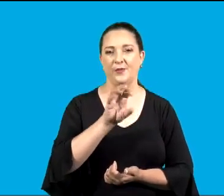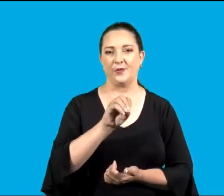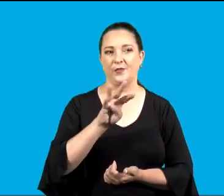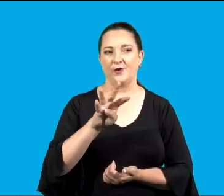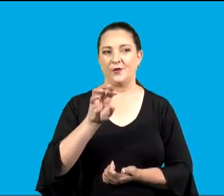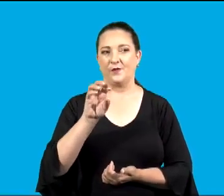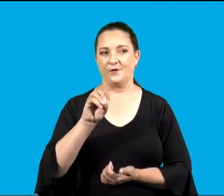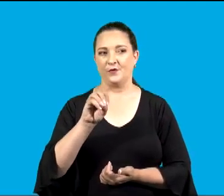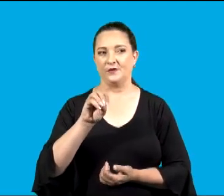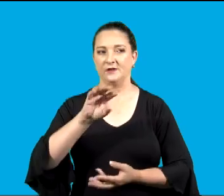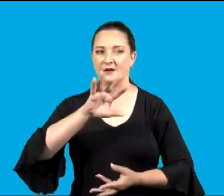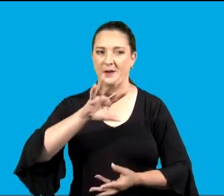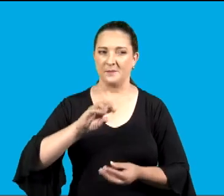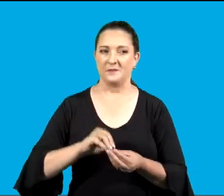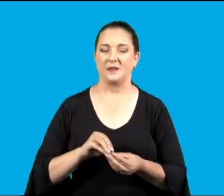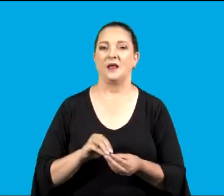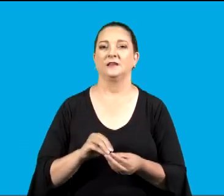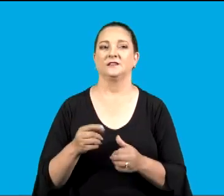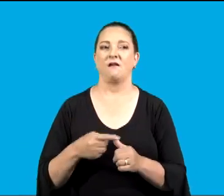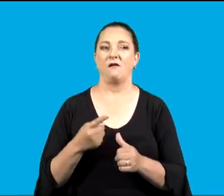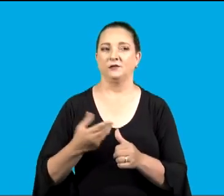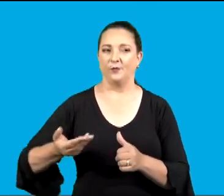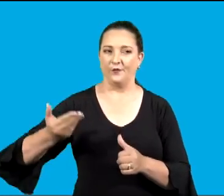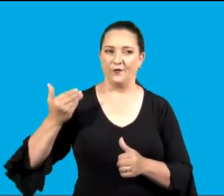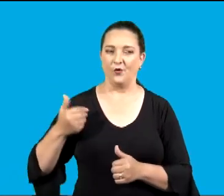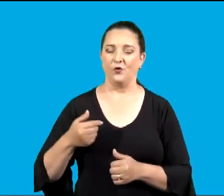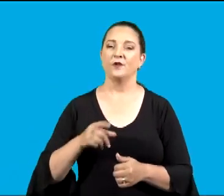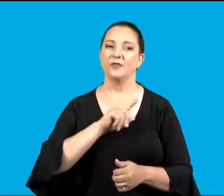513,040. And then I end up with